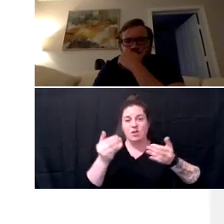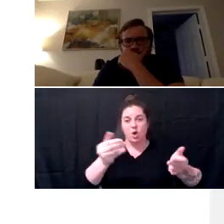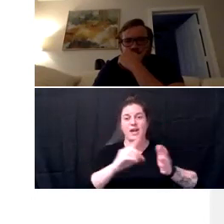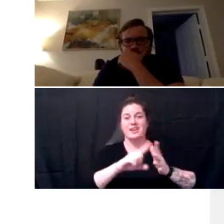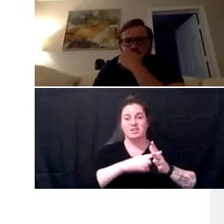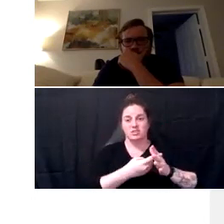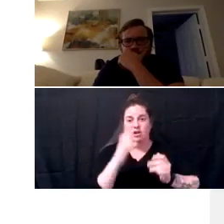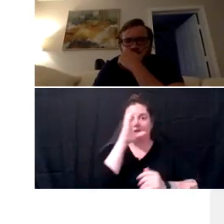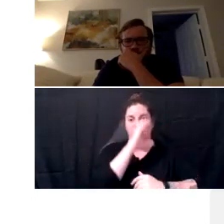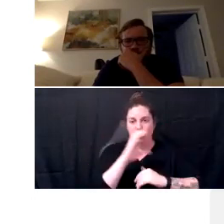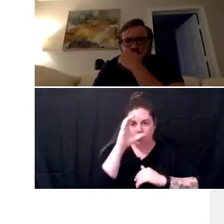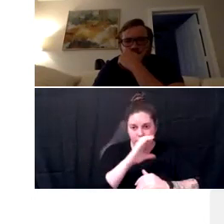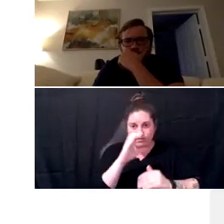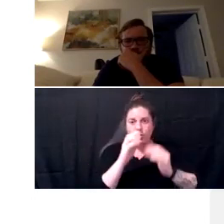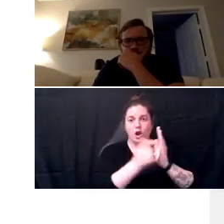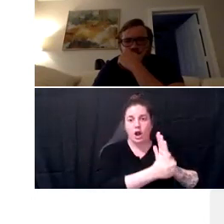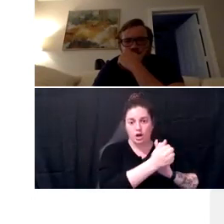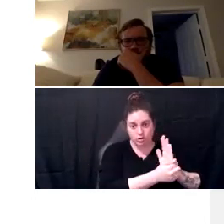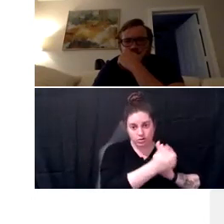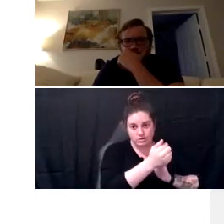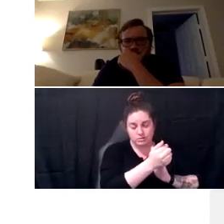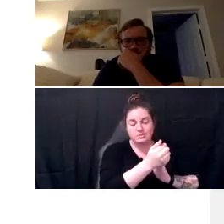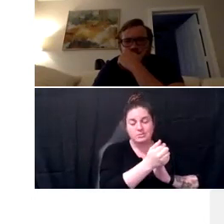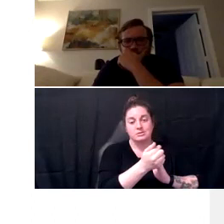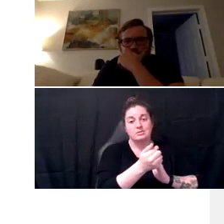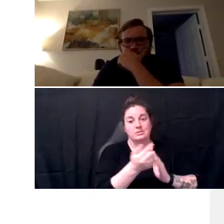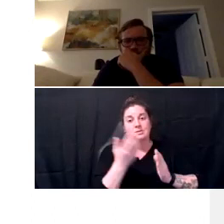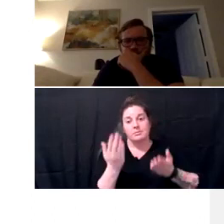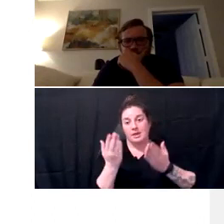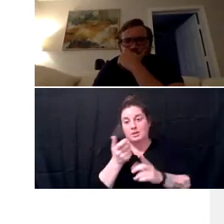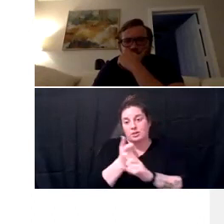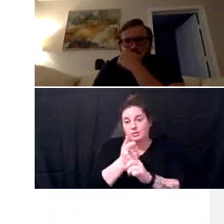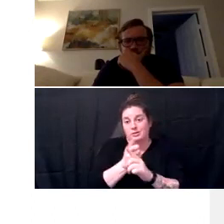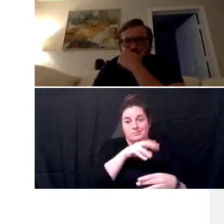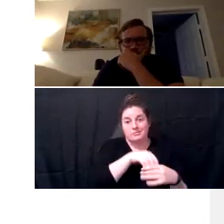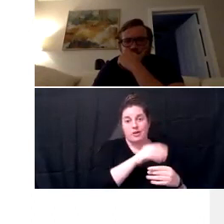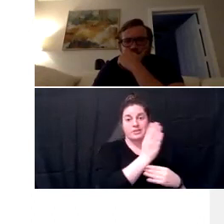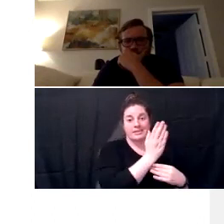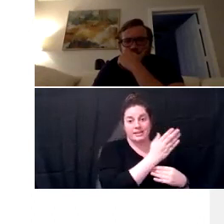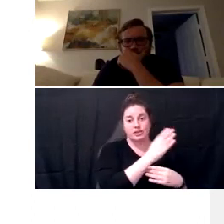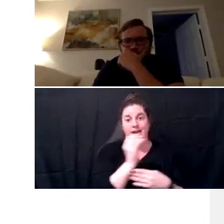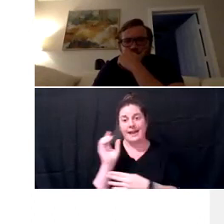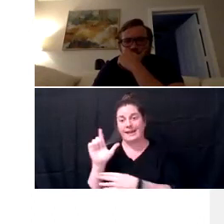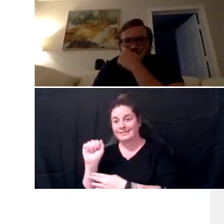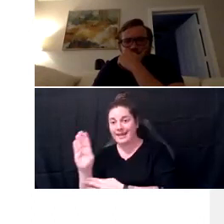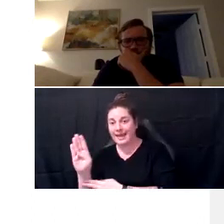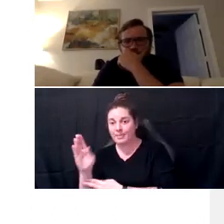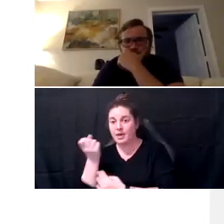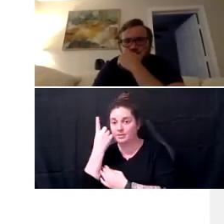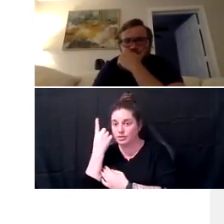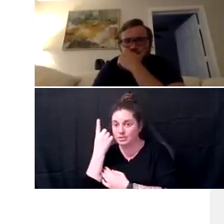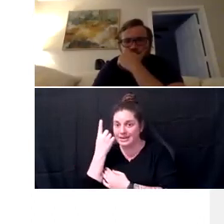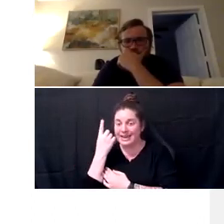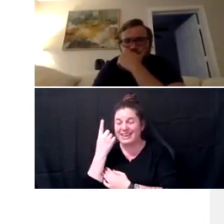know, as one student mentioned, they're in lecture and lab. You are going to find that it's number one, it's